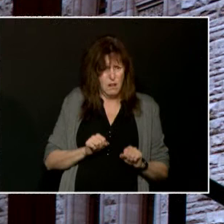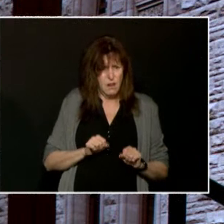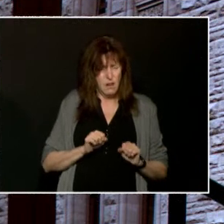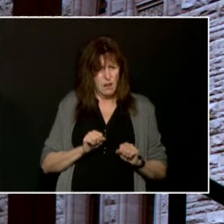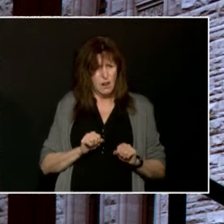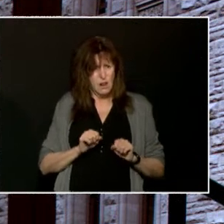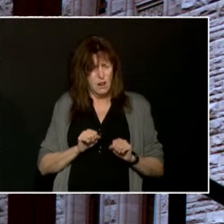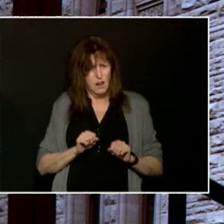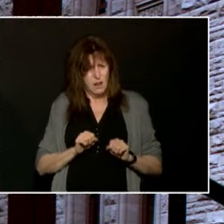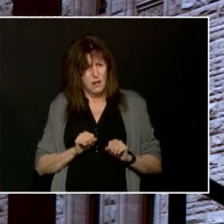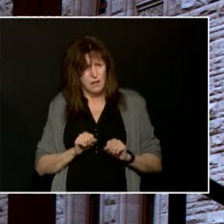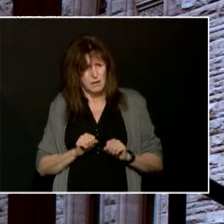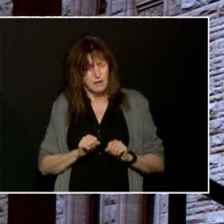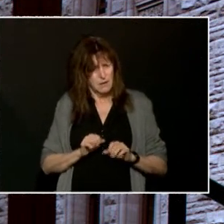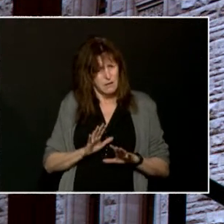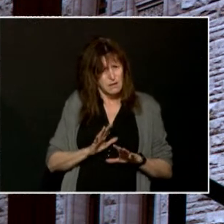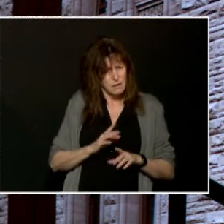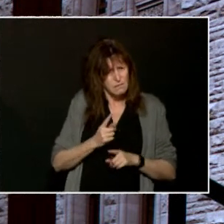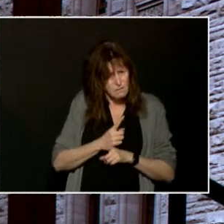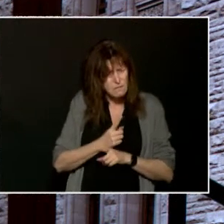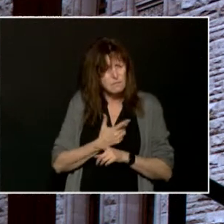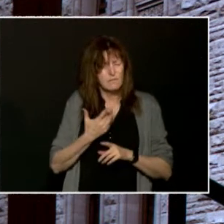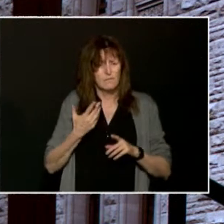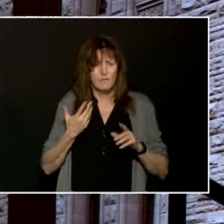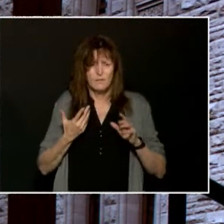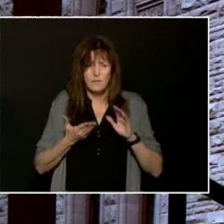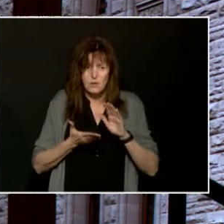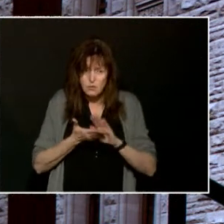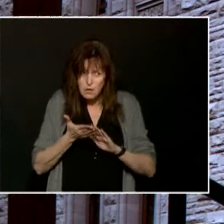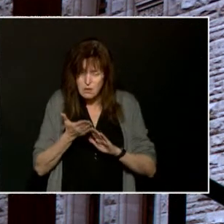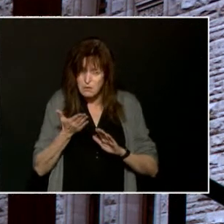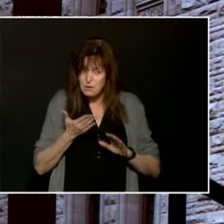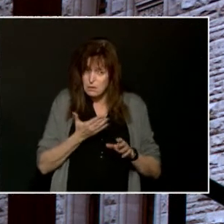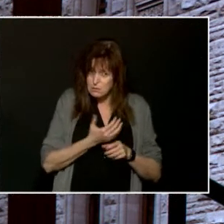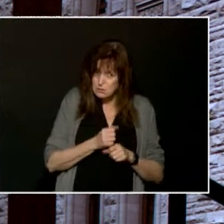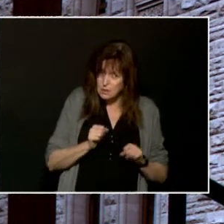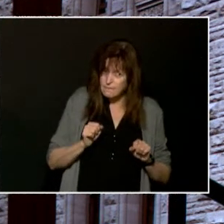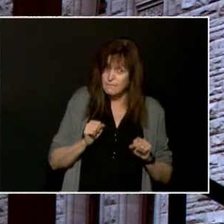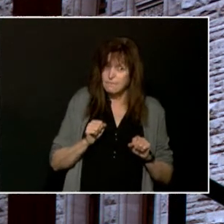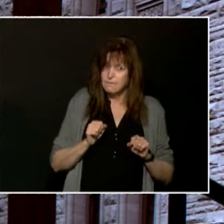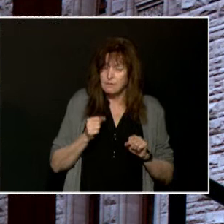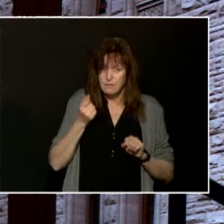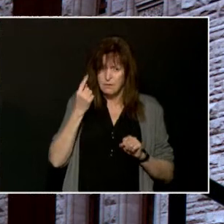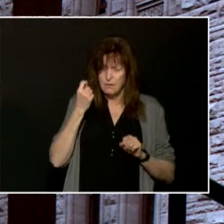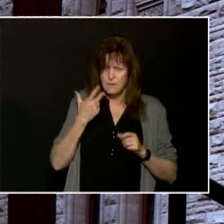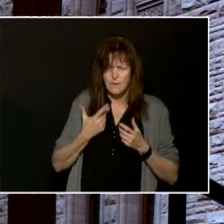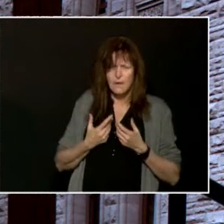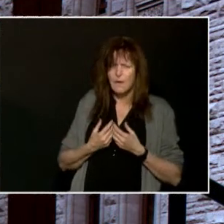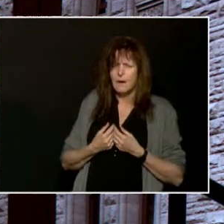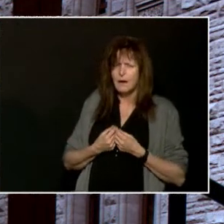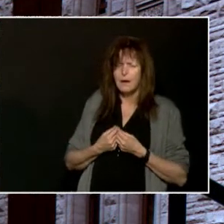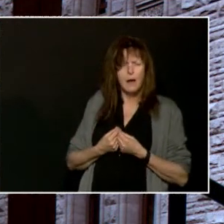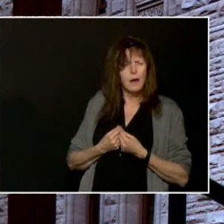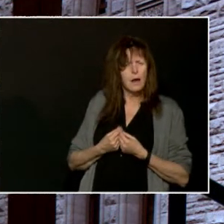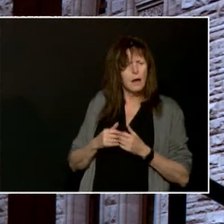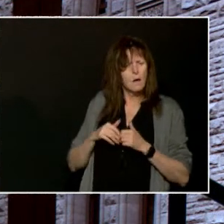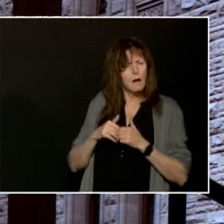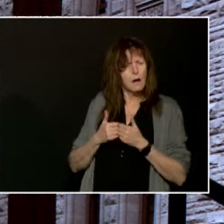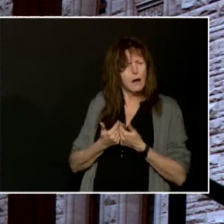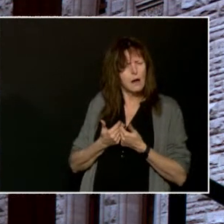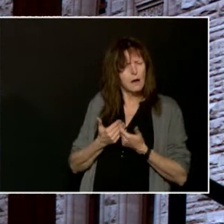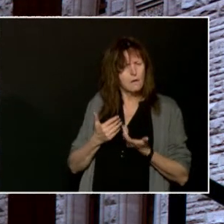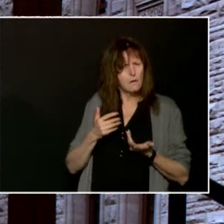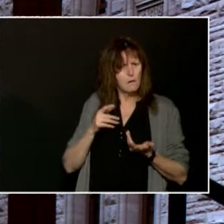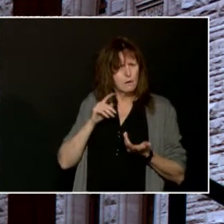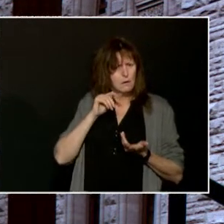that's functional, structural, and, of course, we're looking at how we might utilize that as well to get our adolescents vaccinated, namely